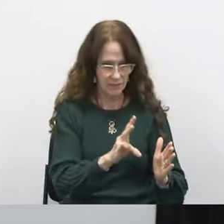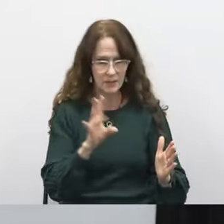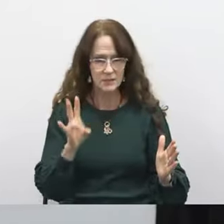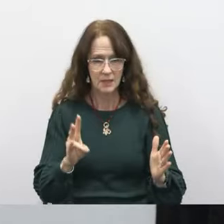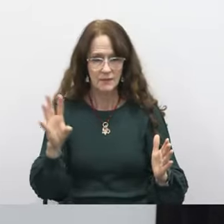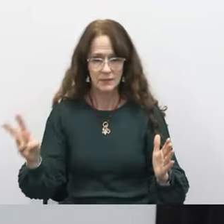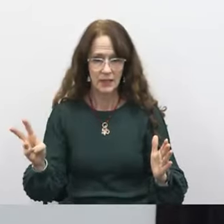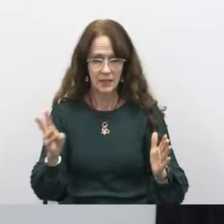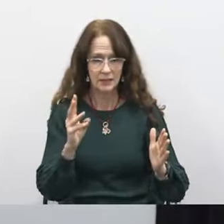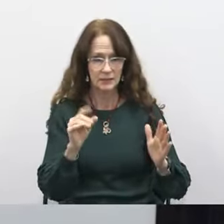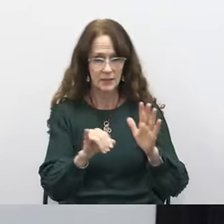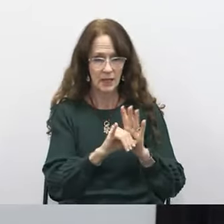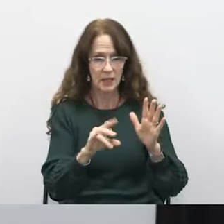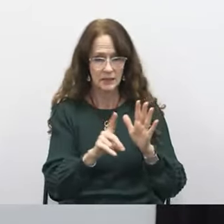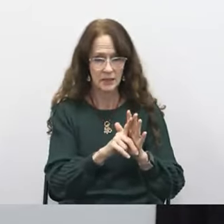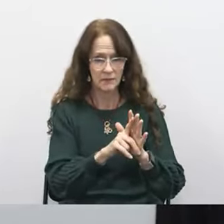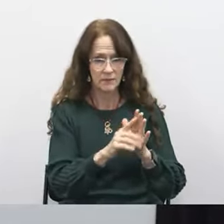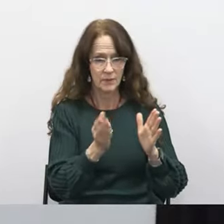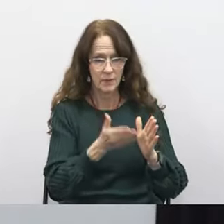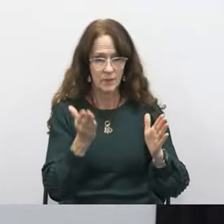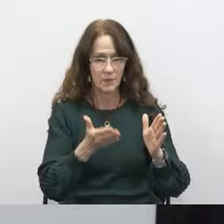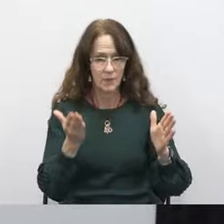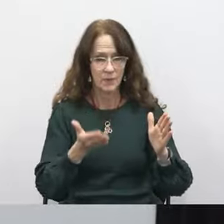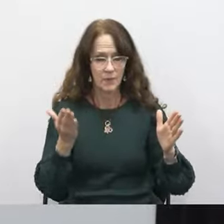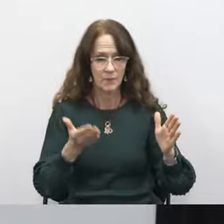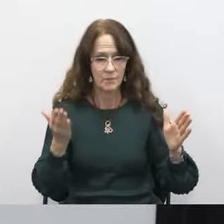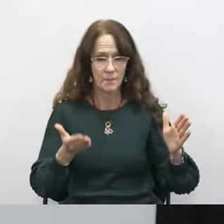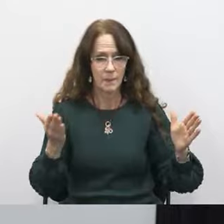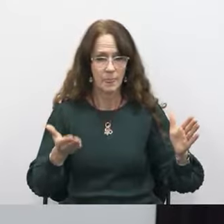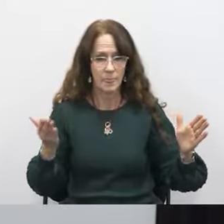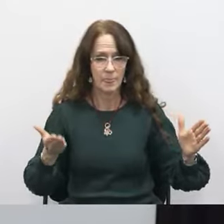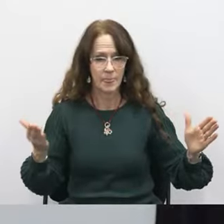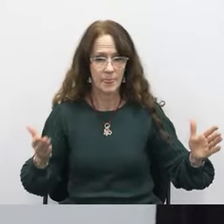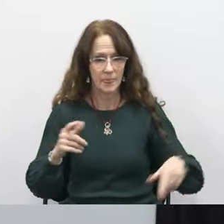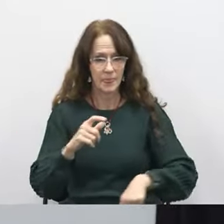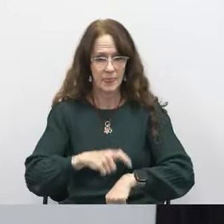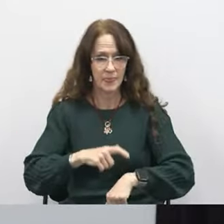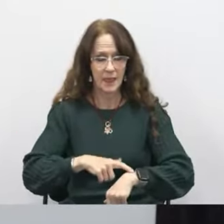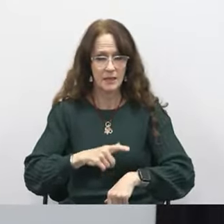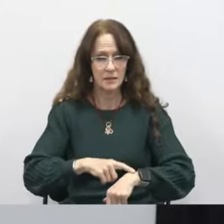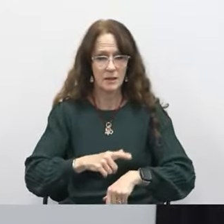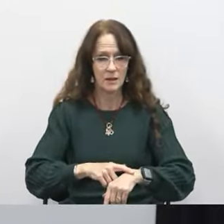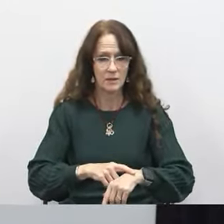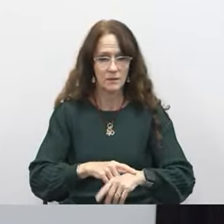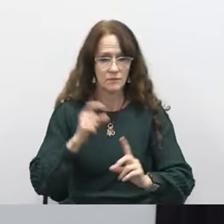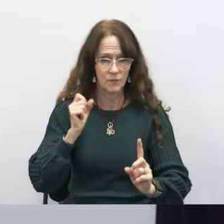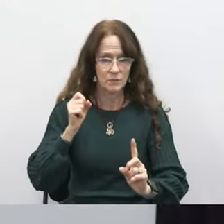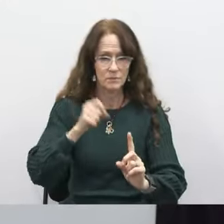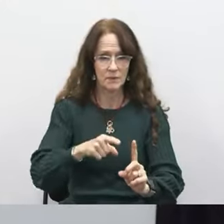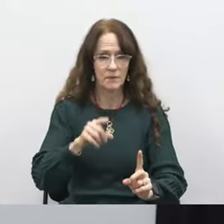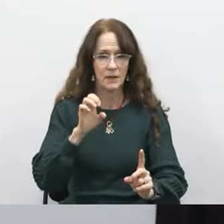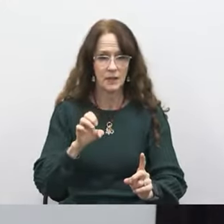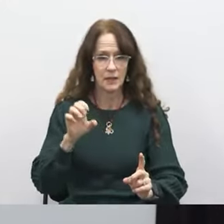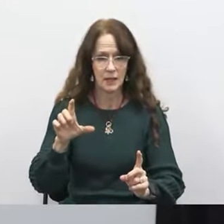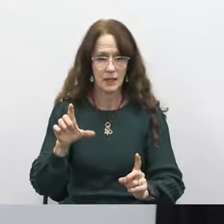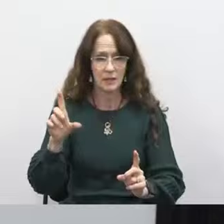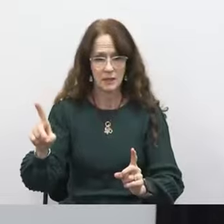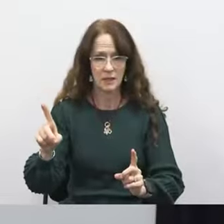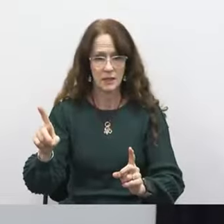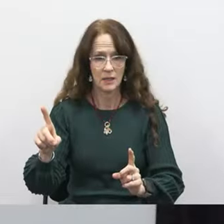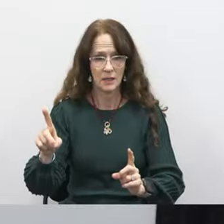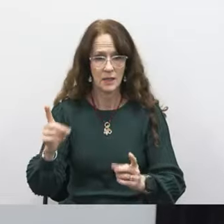76, it identifies the designated time frame for designated ELD, which it